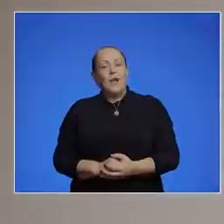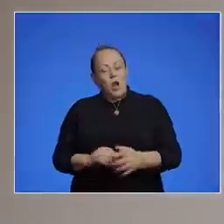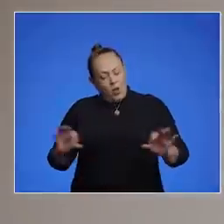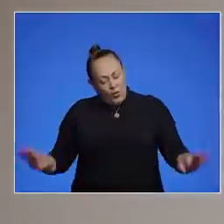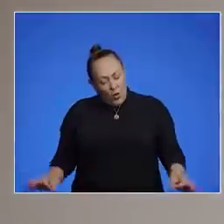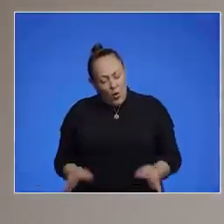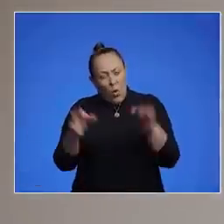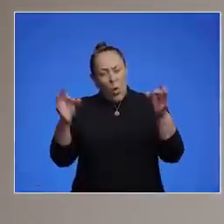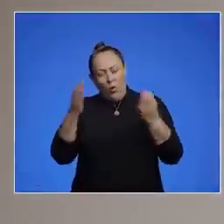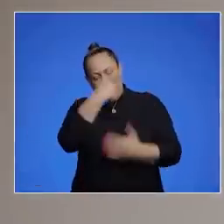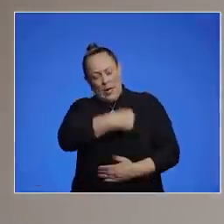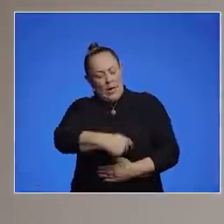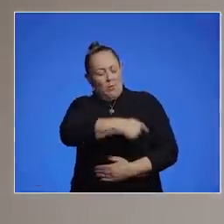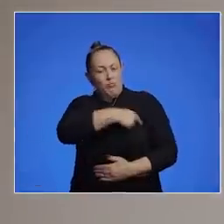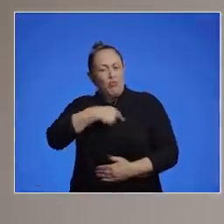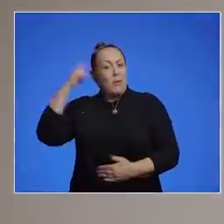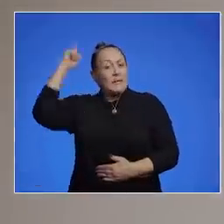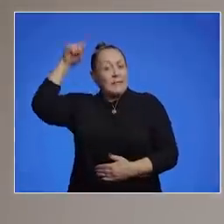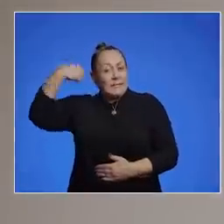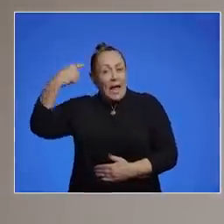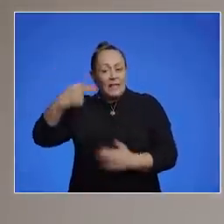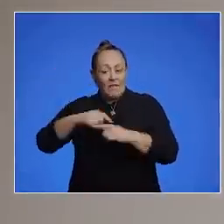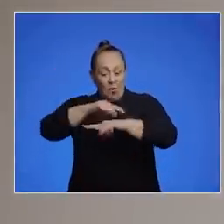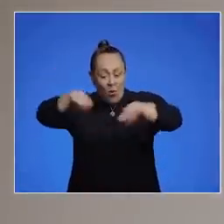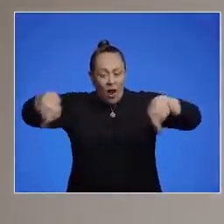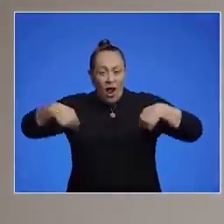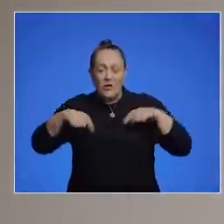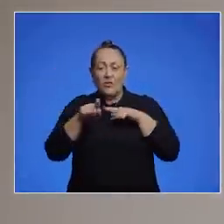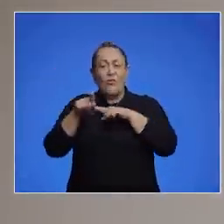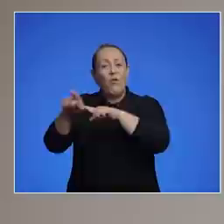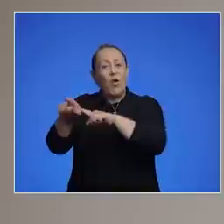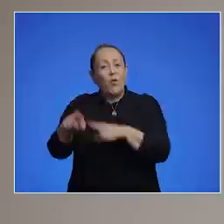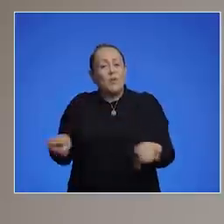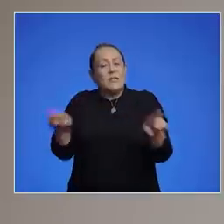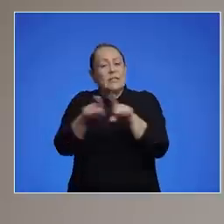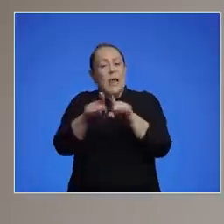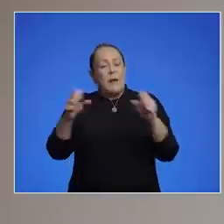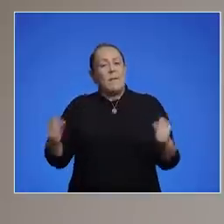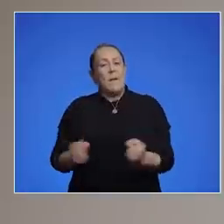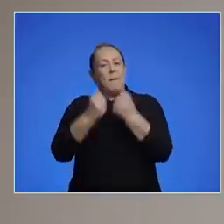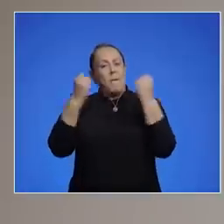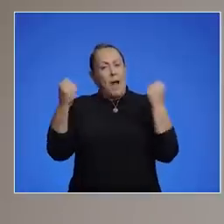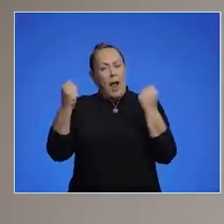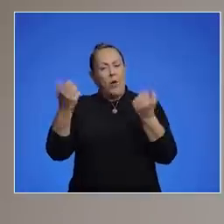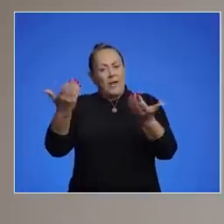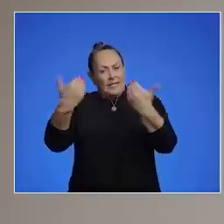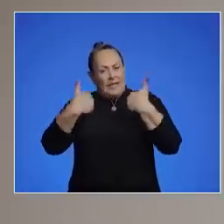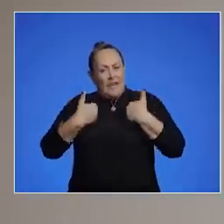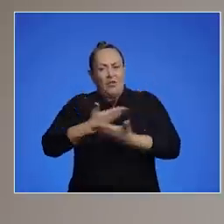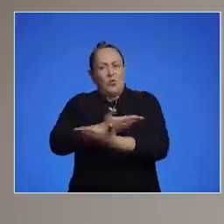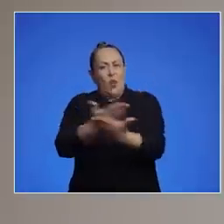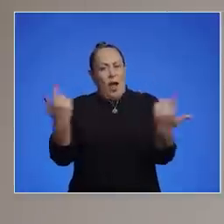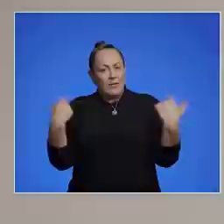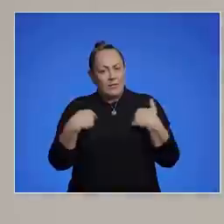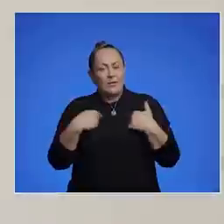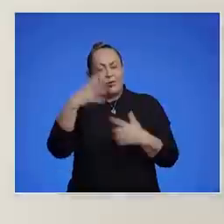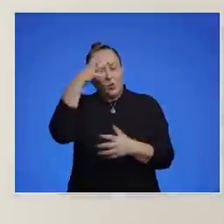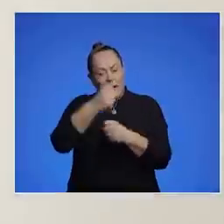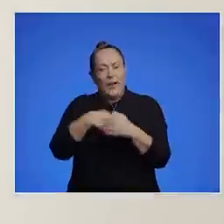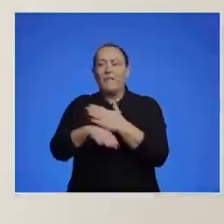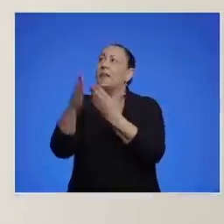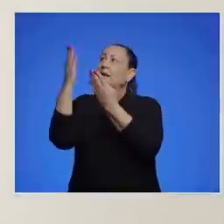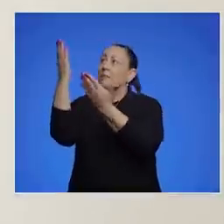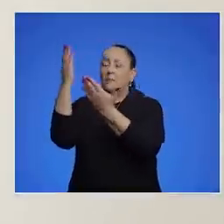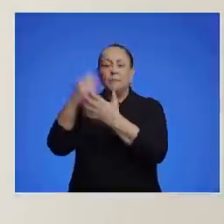what rich glories he has promised the saints will inherit, and how infinitely great is the power that he has exercised for